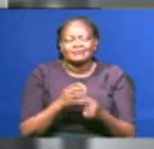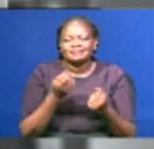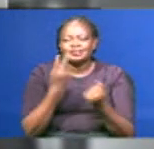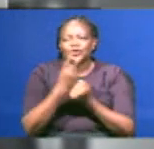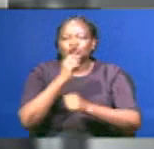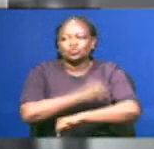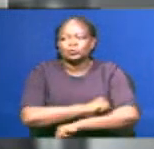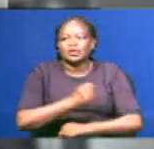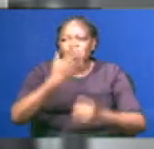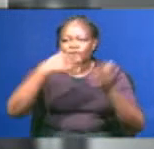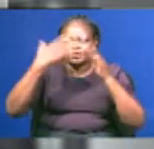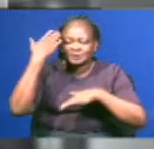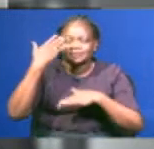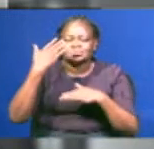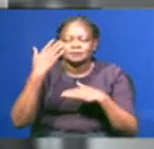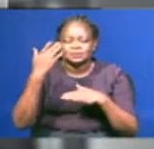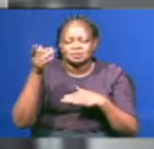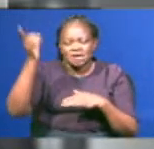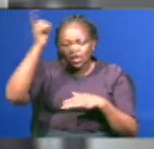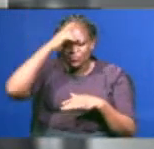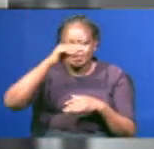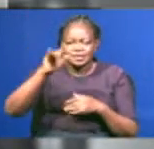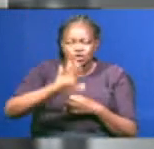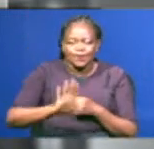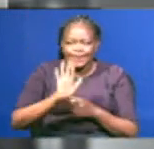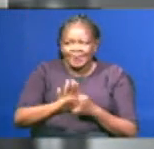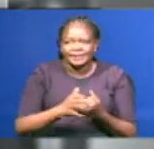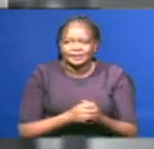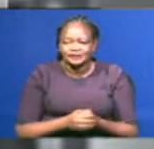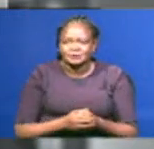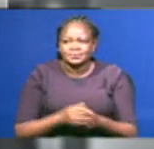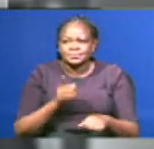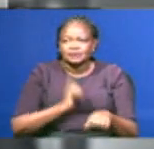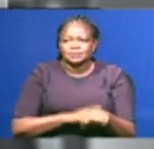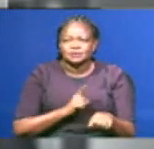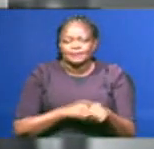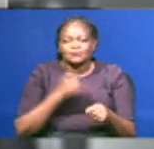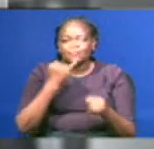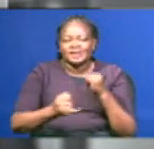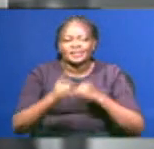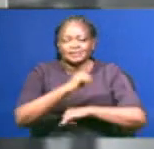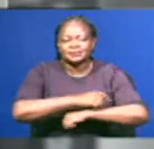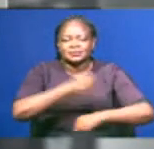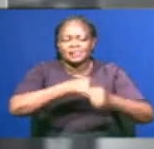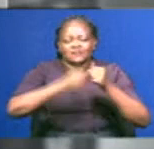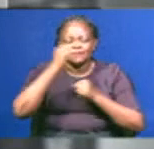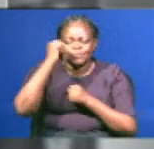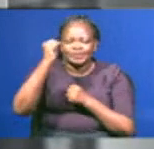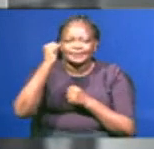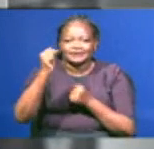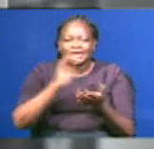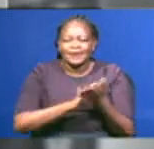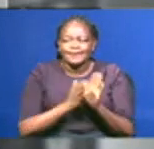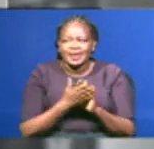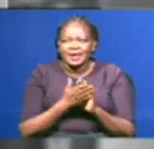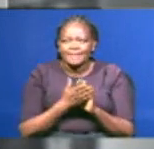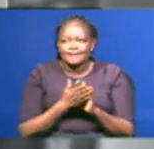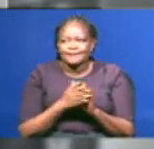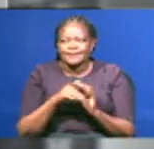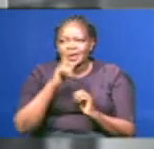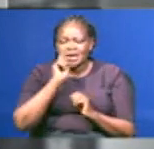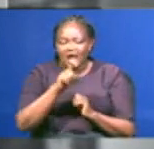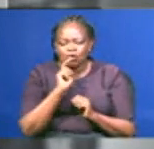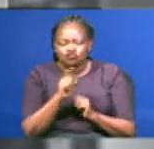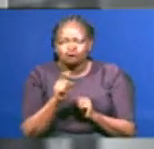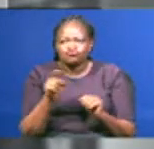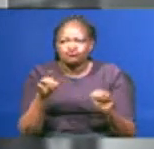university graduates in his constituency. During his last days in active politics, he became a KANU hardliner.